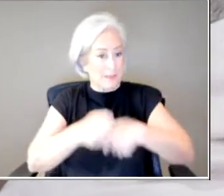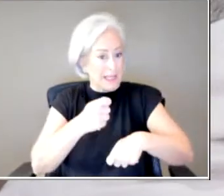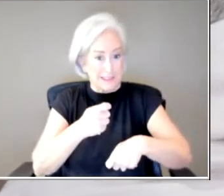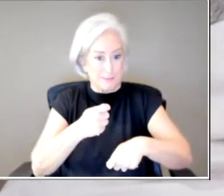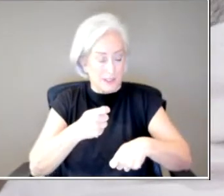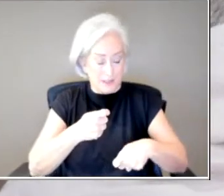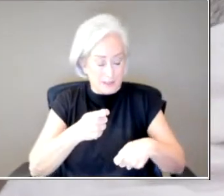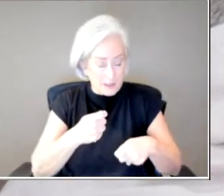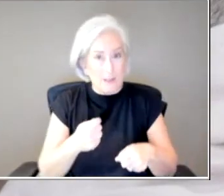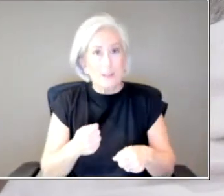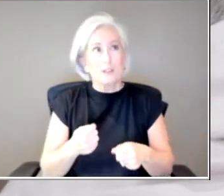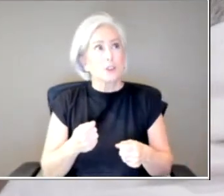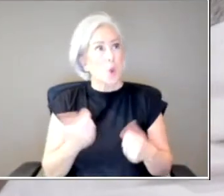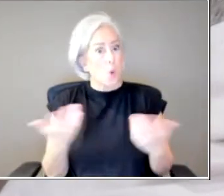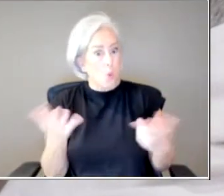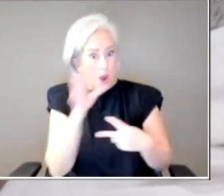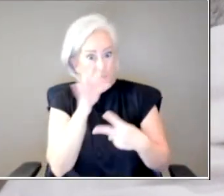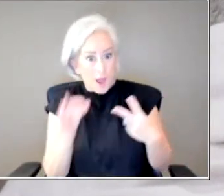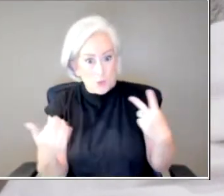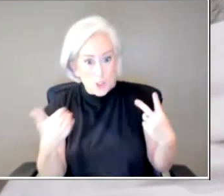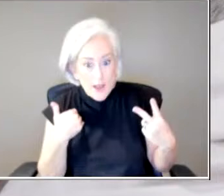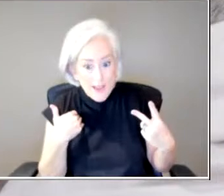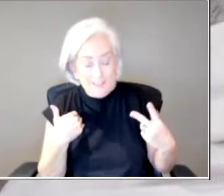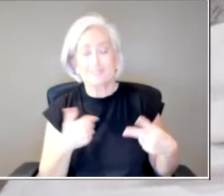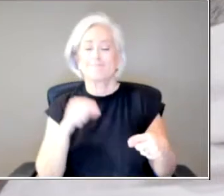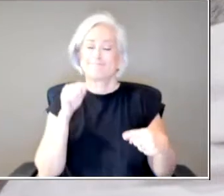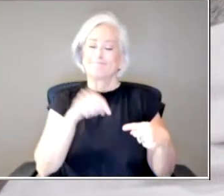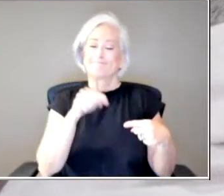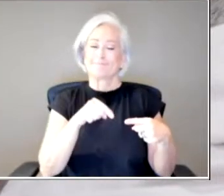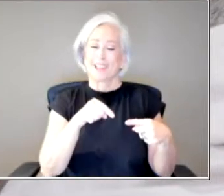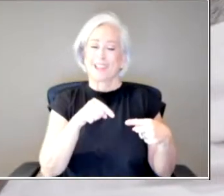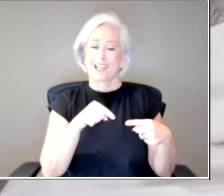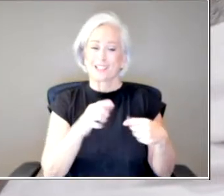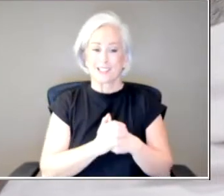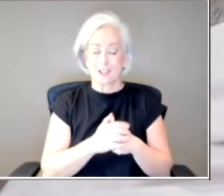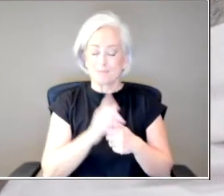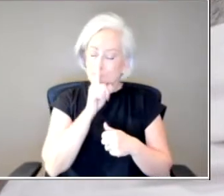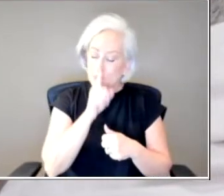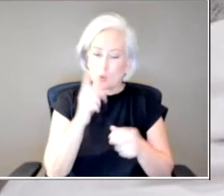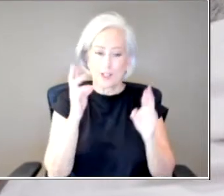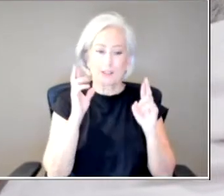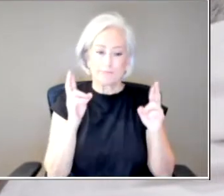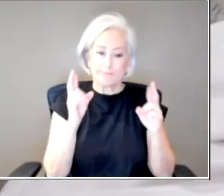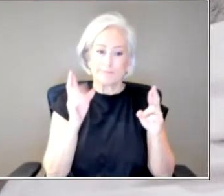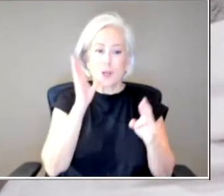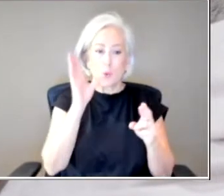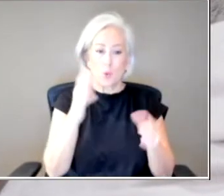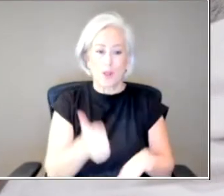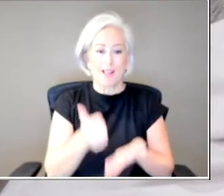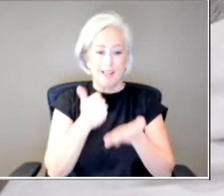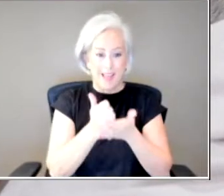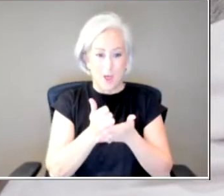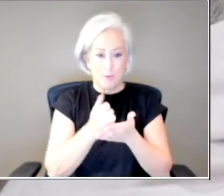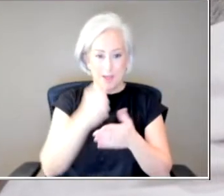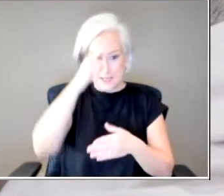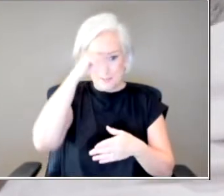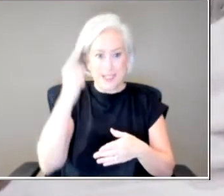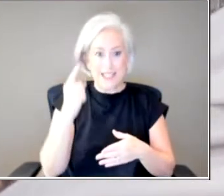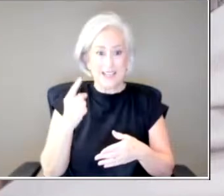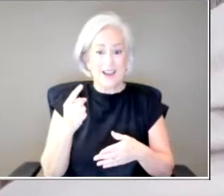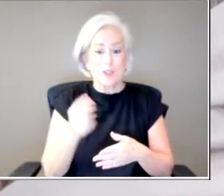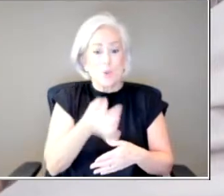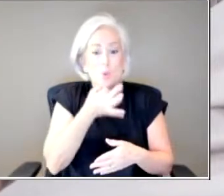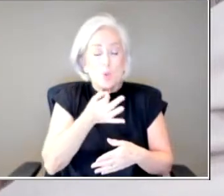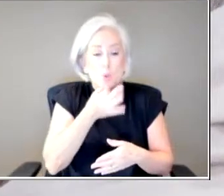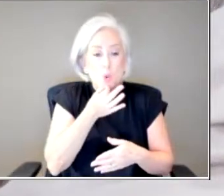was an option. And I'm really hoping it'll help because, gardening season's coming up.